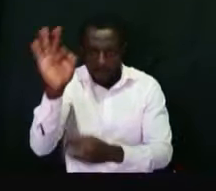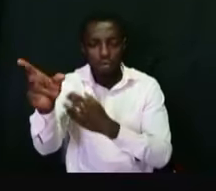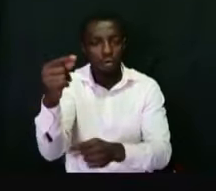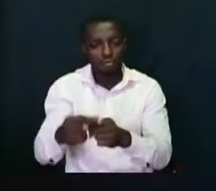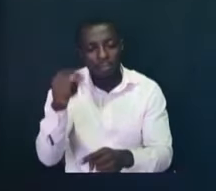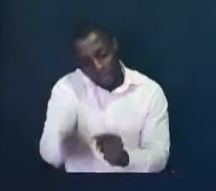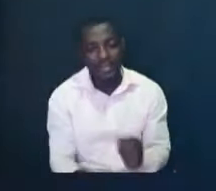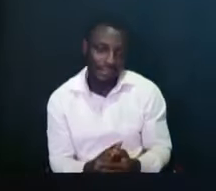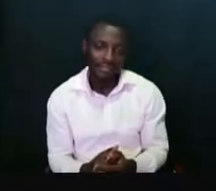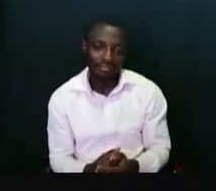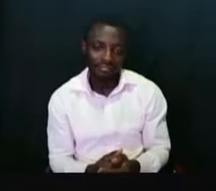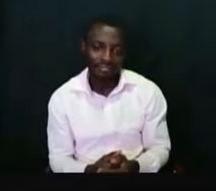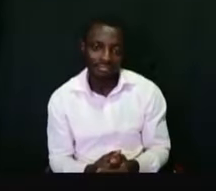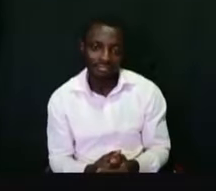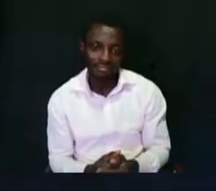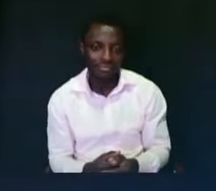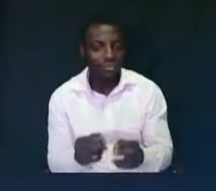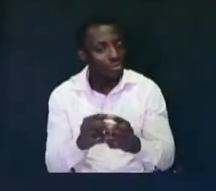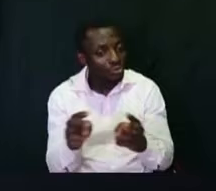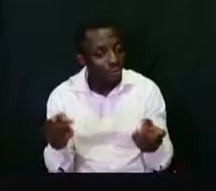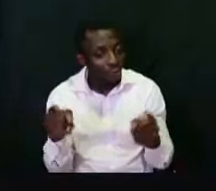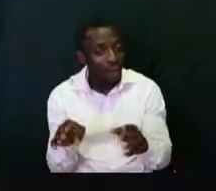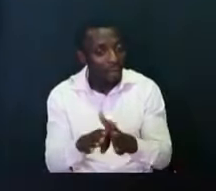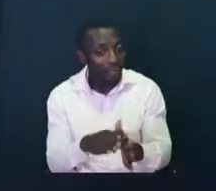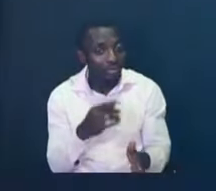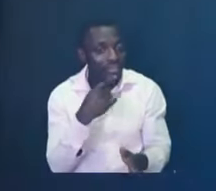So when the Bible is saying that the word of